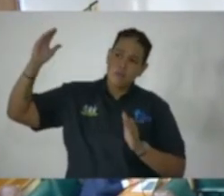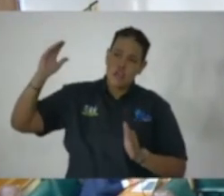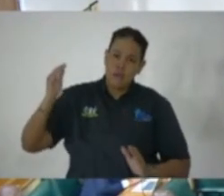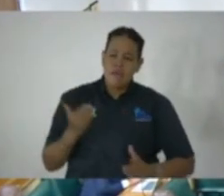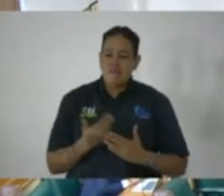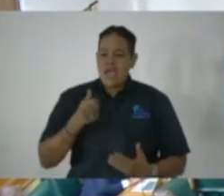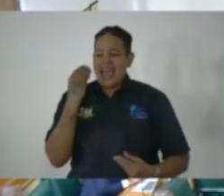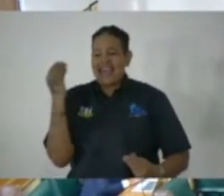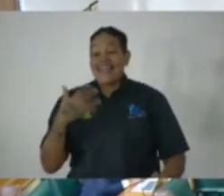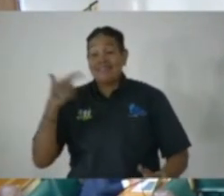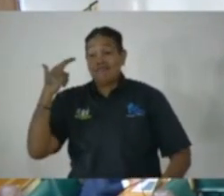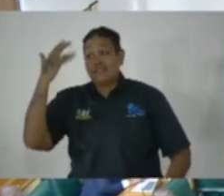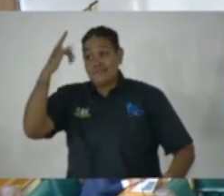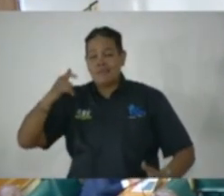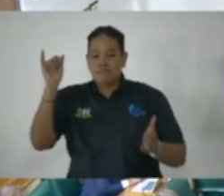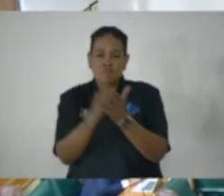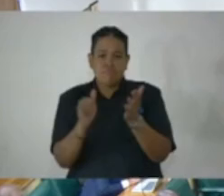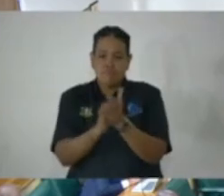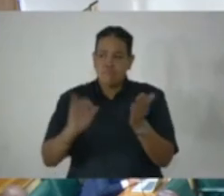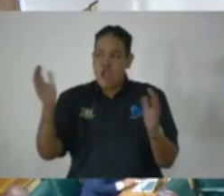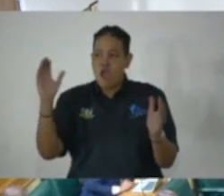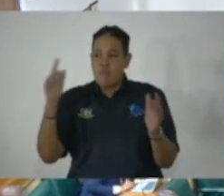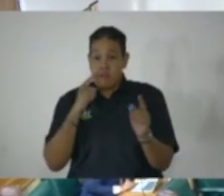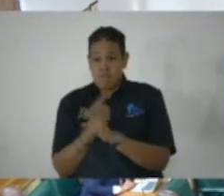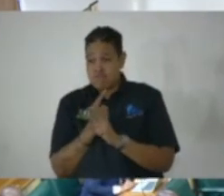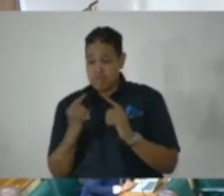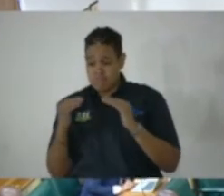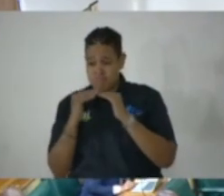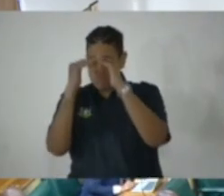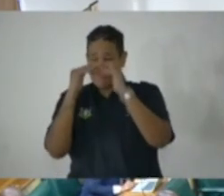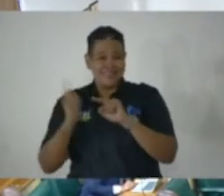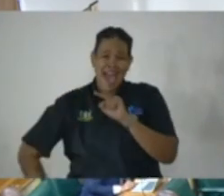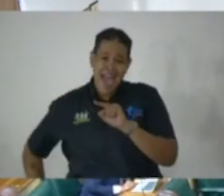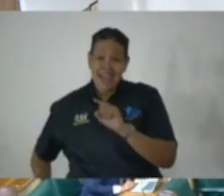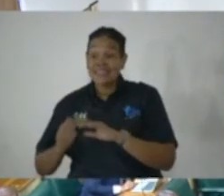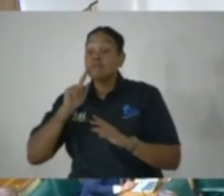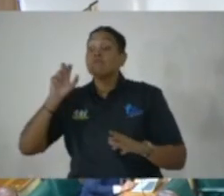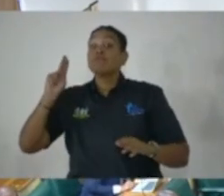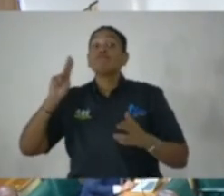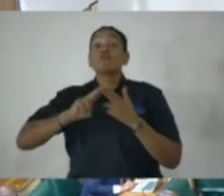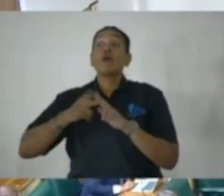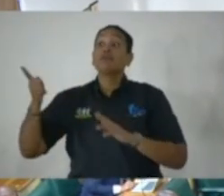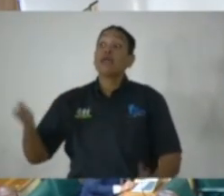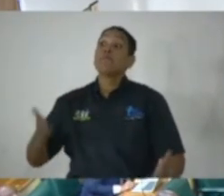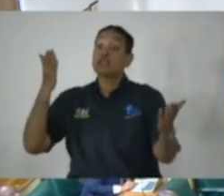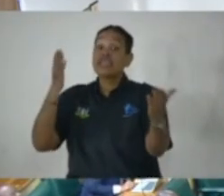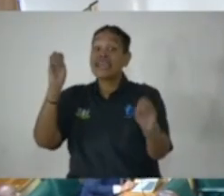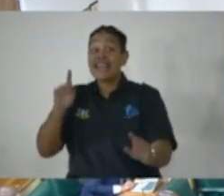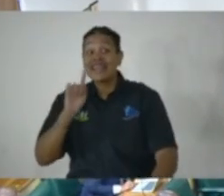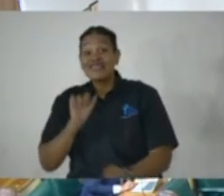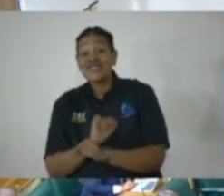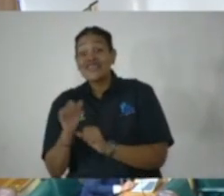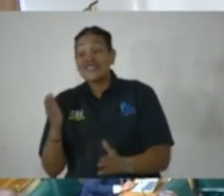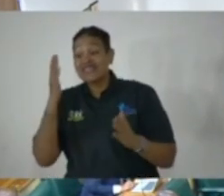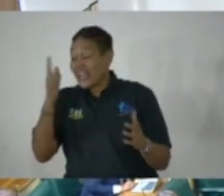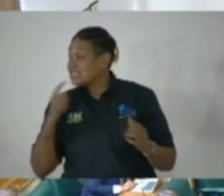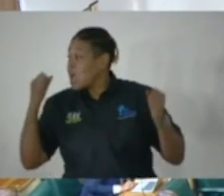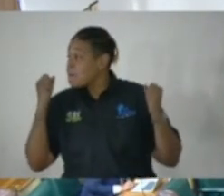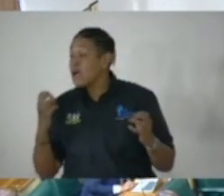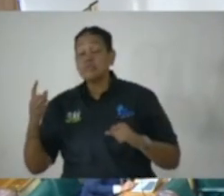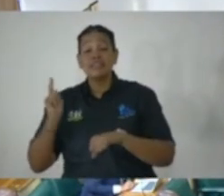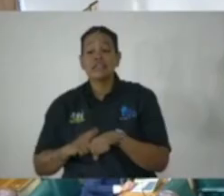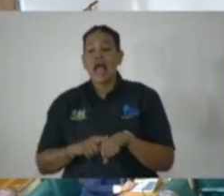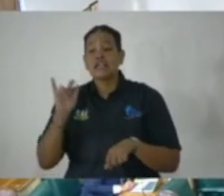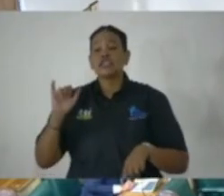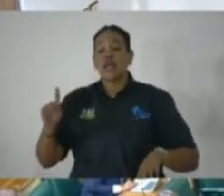I indicate the reasons why this is not an adequate comparison, even the numbers that they have presented suggest that there are multiple times